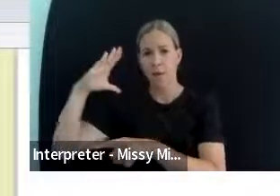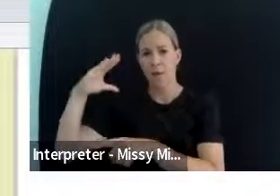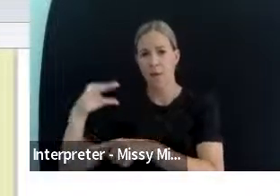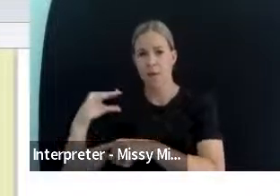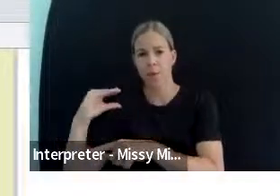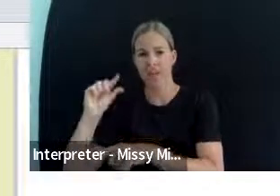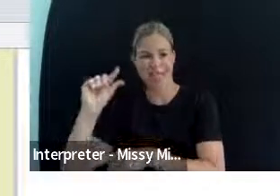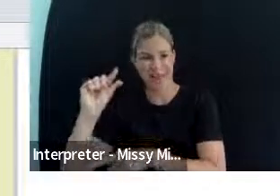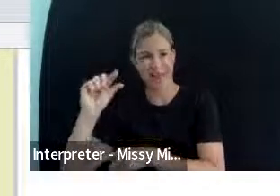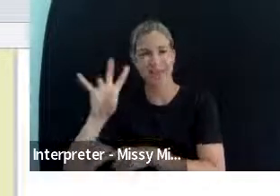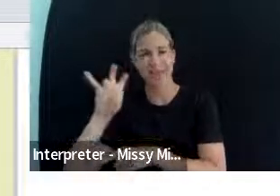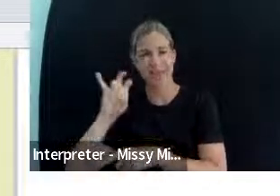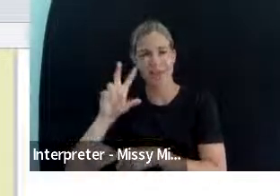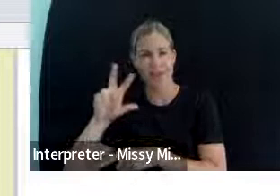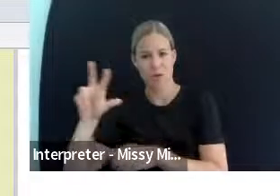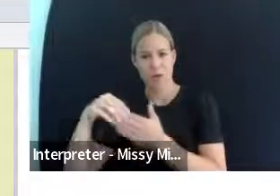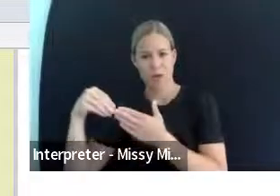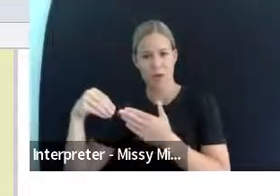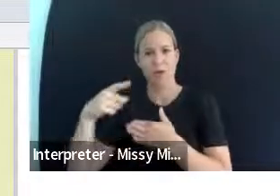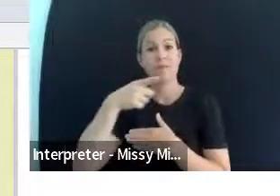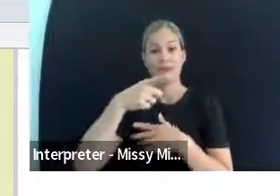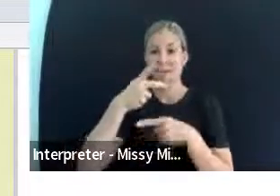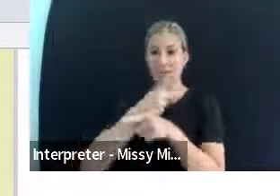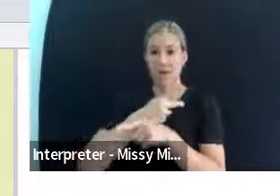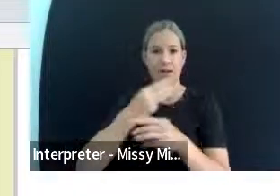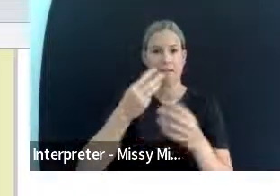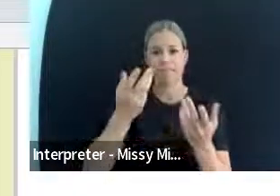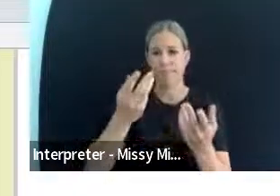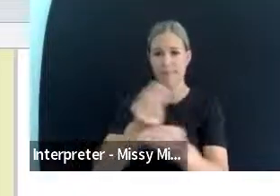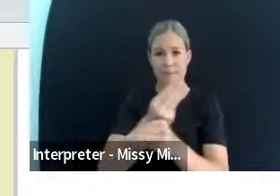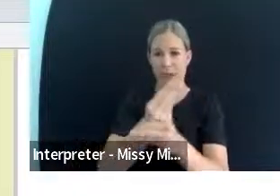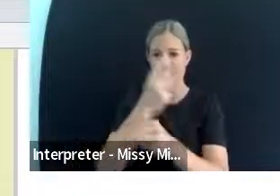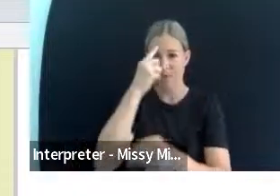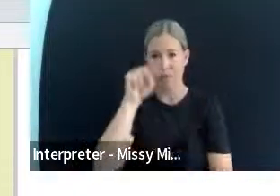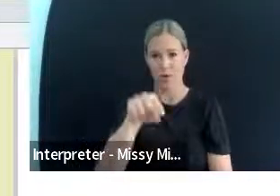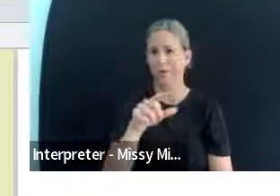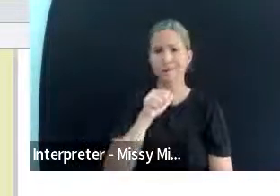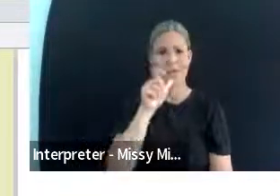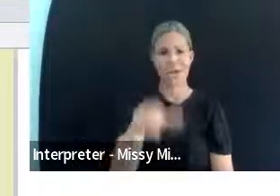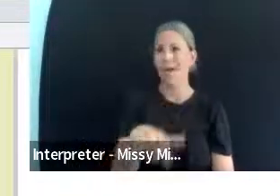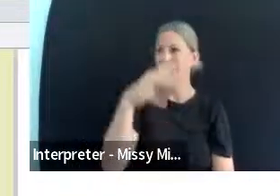$733.50. So it has done the math for you. So essentially, you don't need to know the formula.